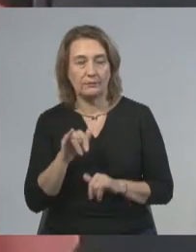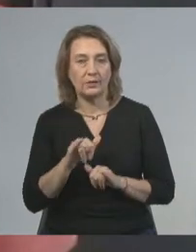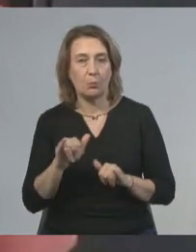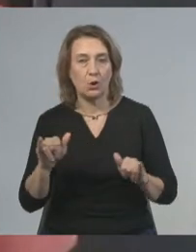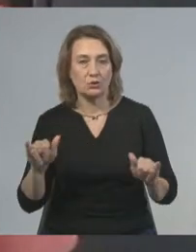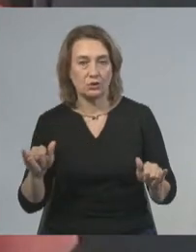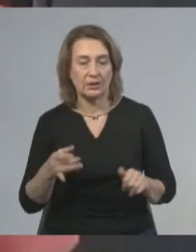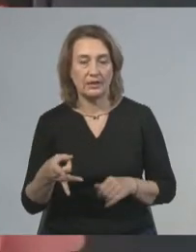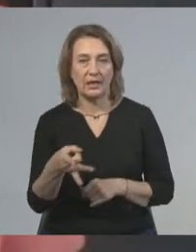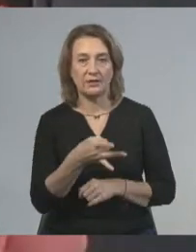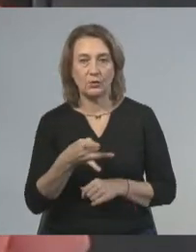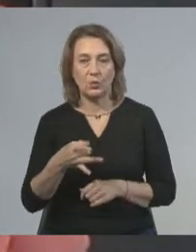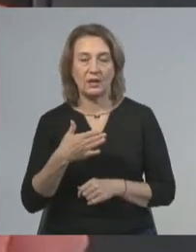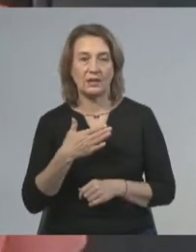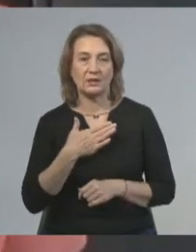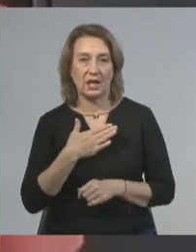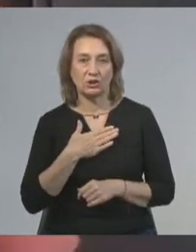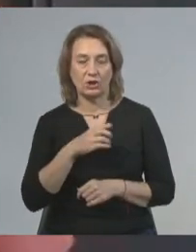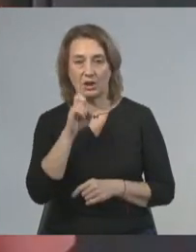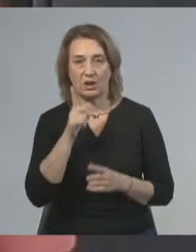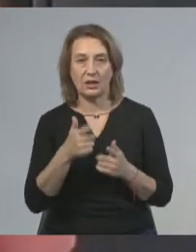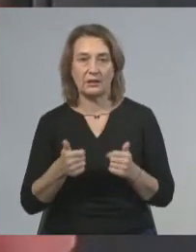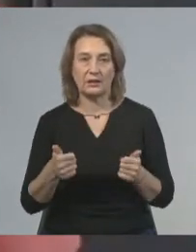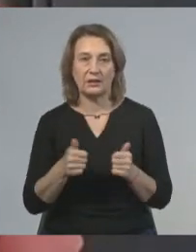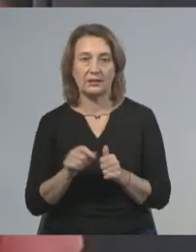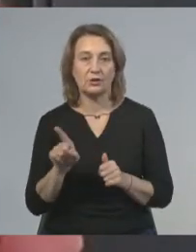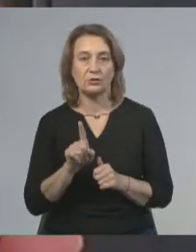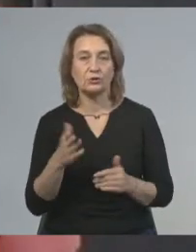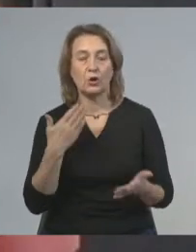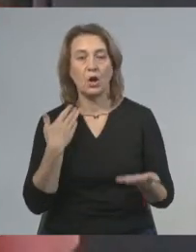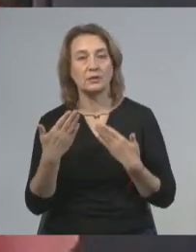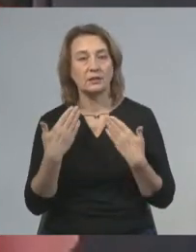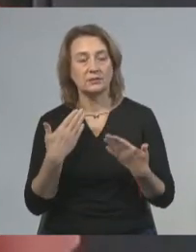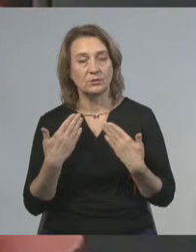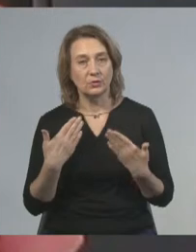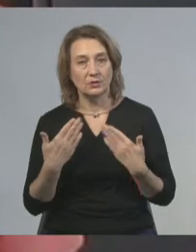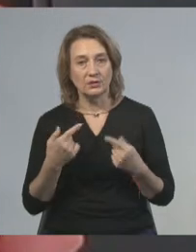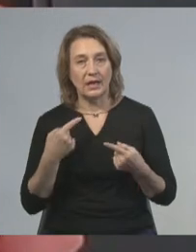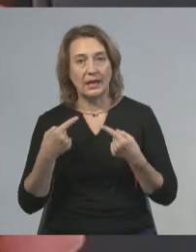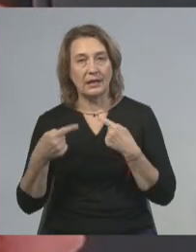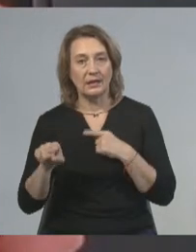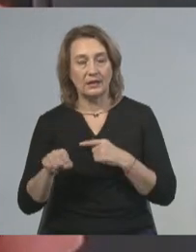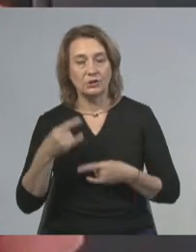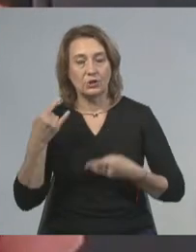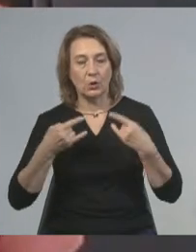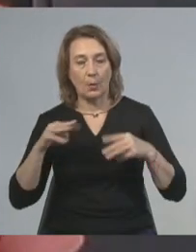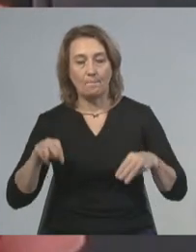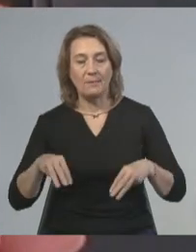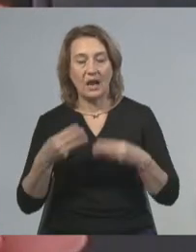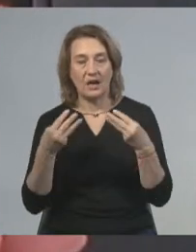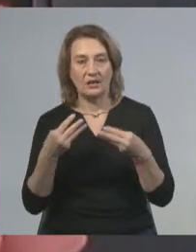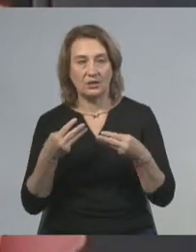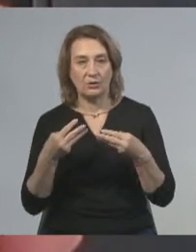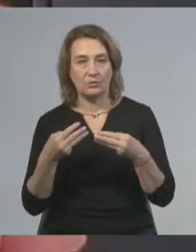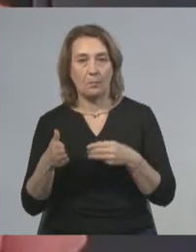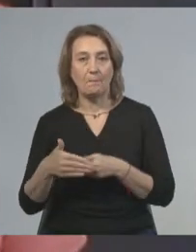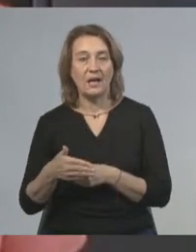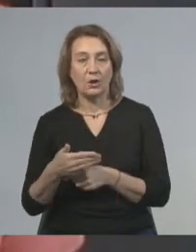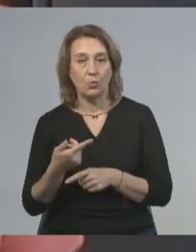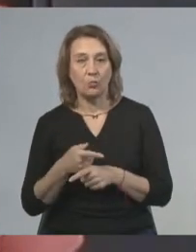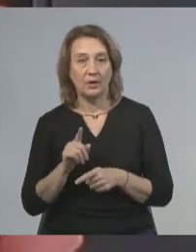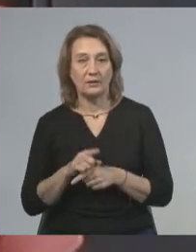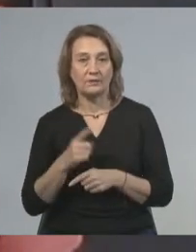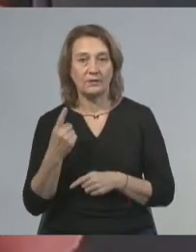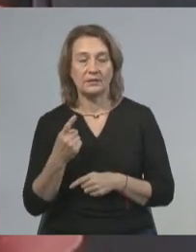important problem for many many regions of ukraine as for the other media in mariupol